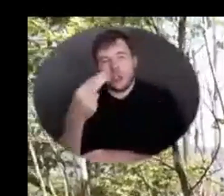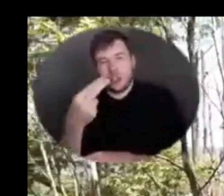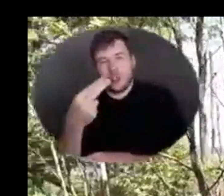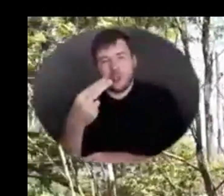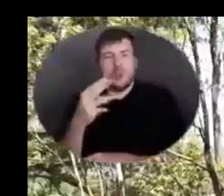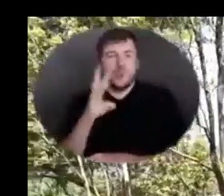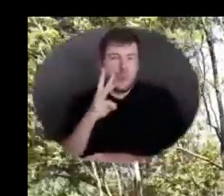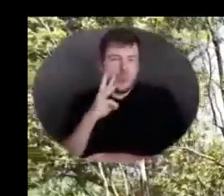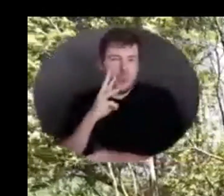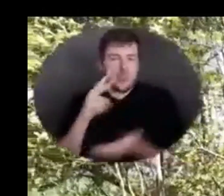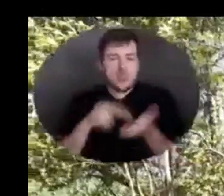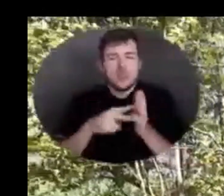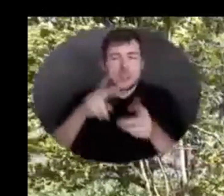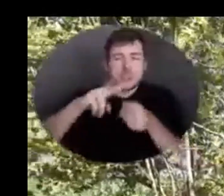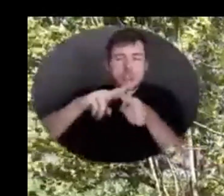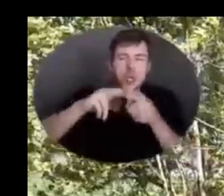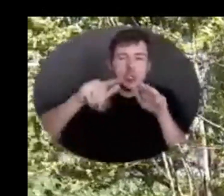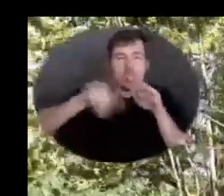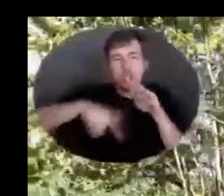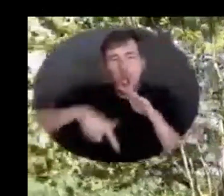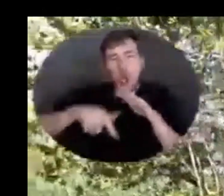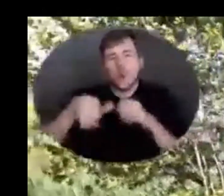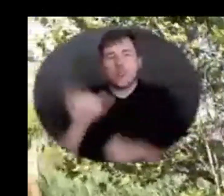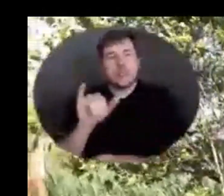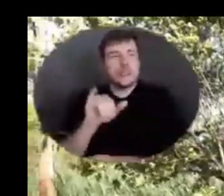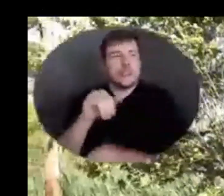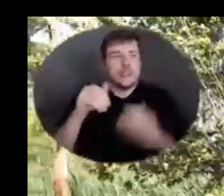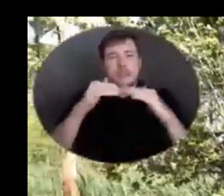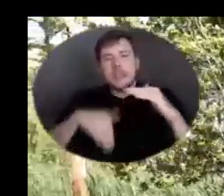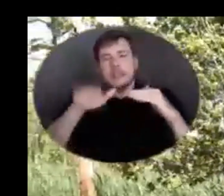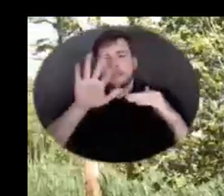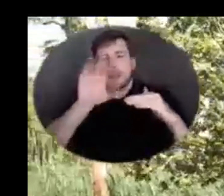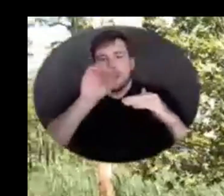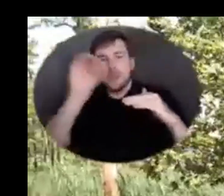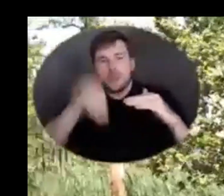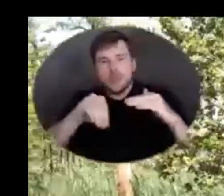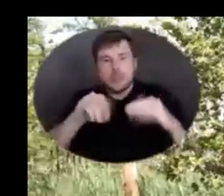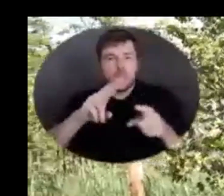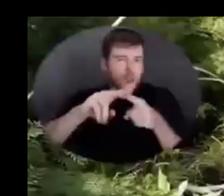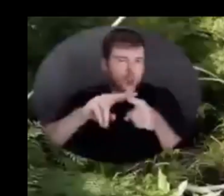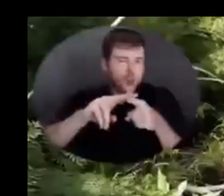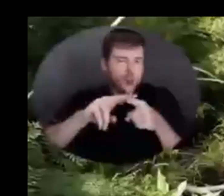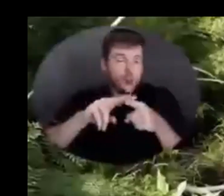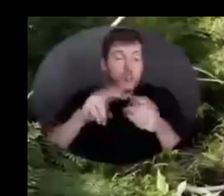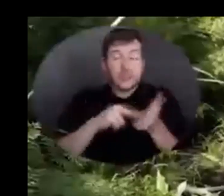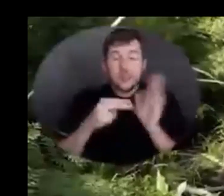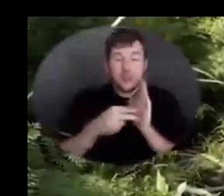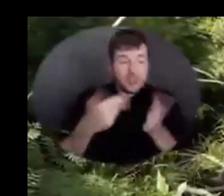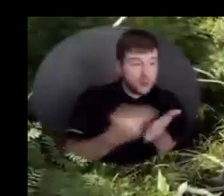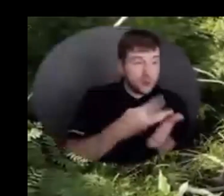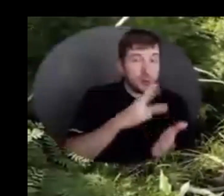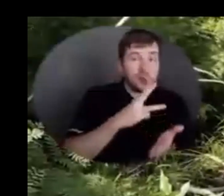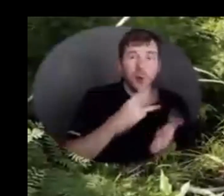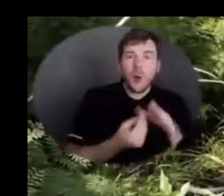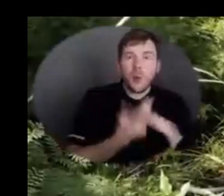And it's very, very low salt content in the water, like less than 5% of the water here is salt. So freshwater